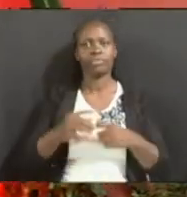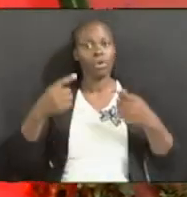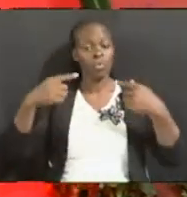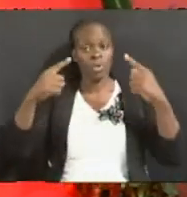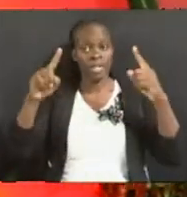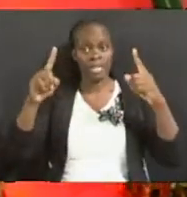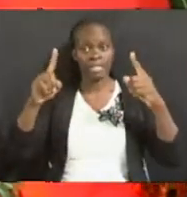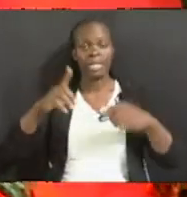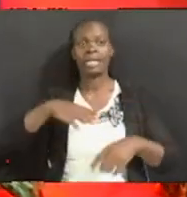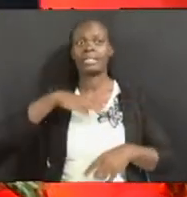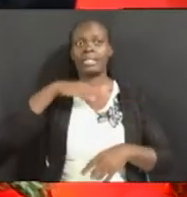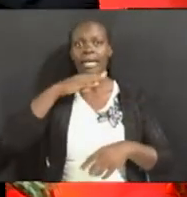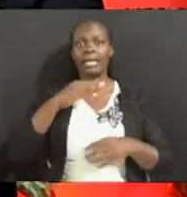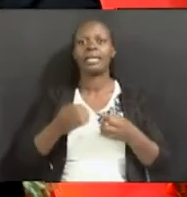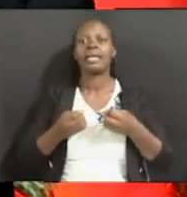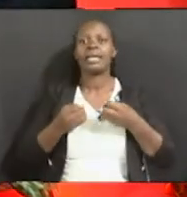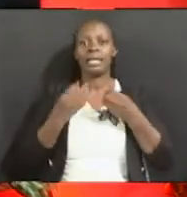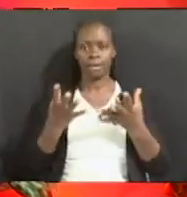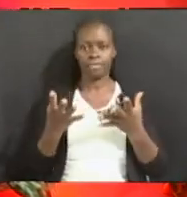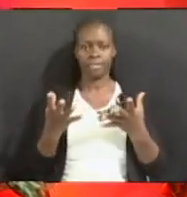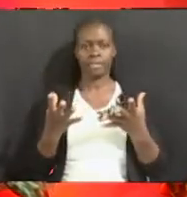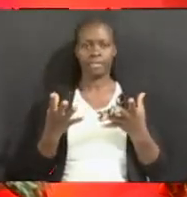die empty.